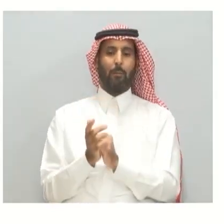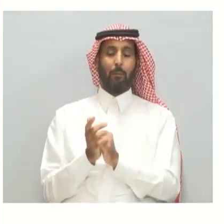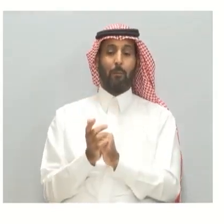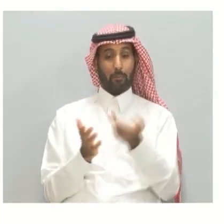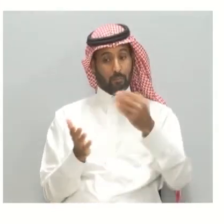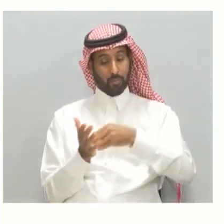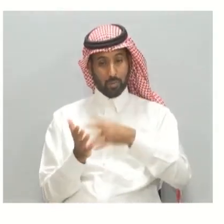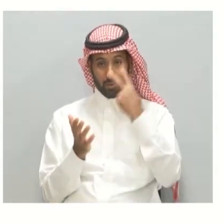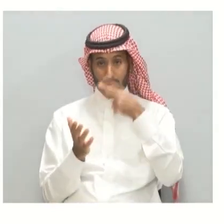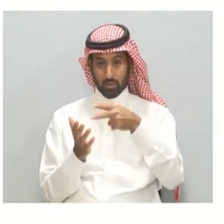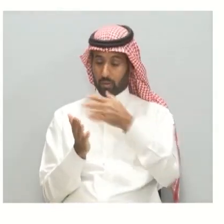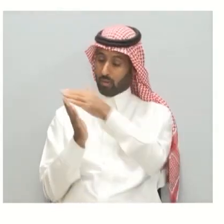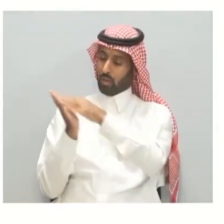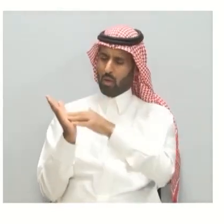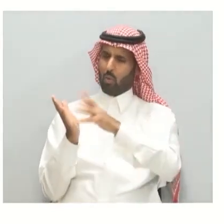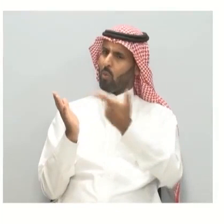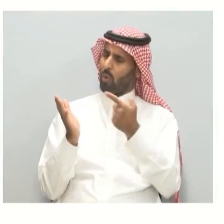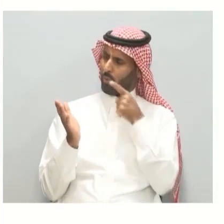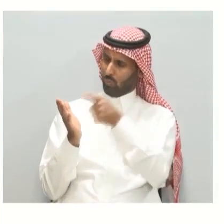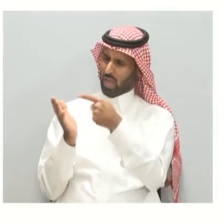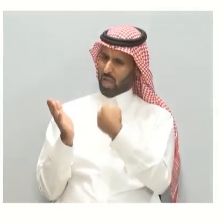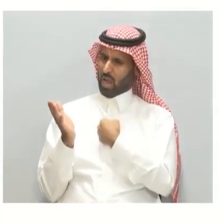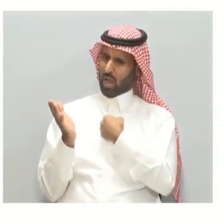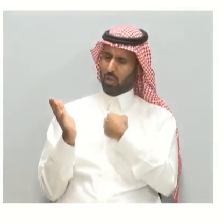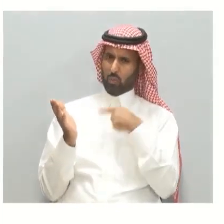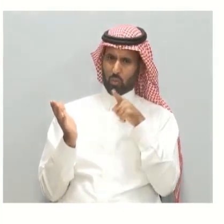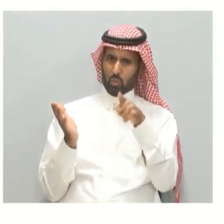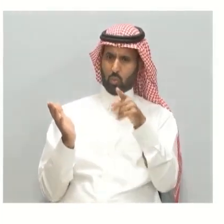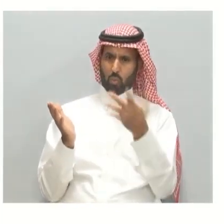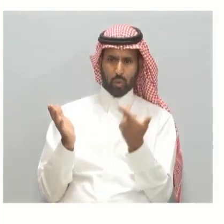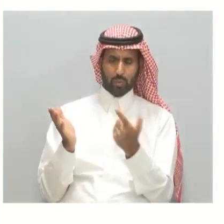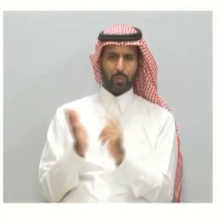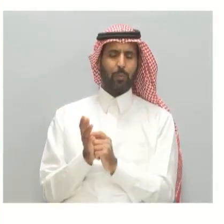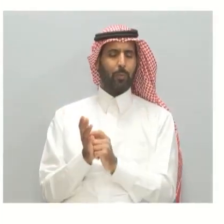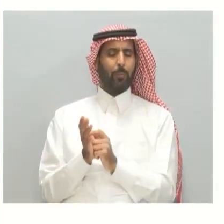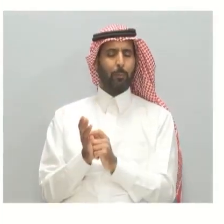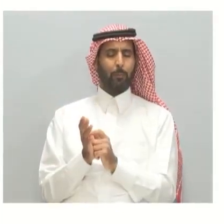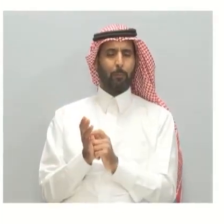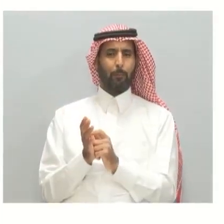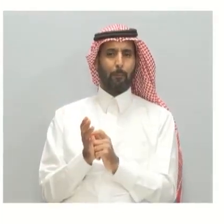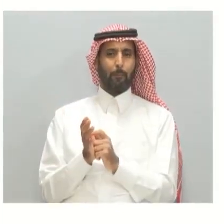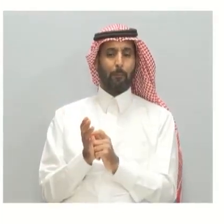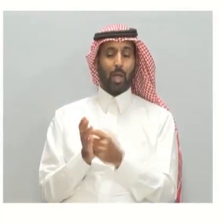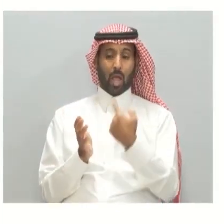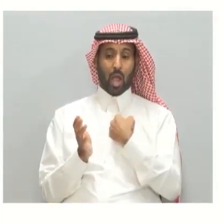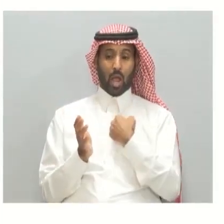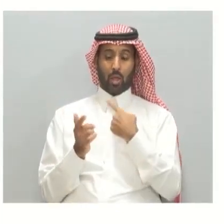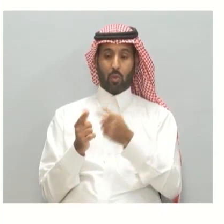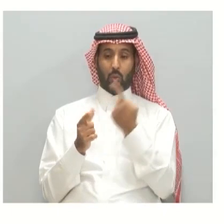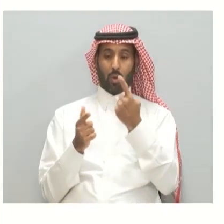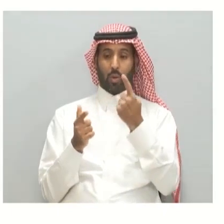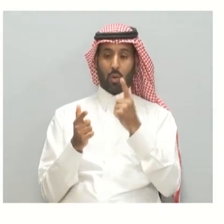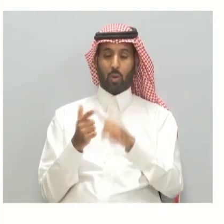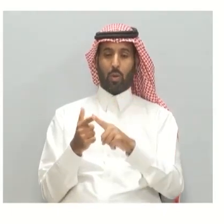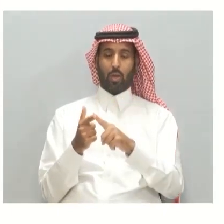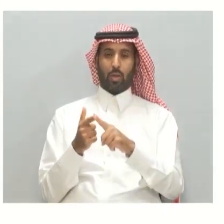Again, look at the essay again and write which person is used in each paragraph. I, you, he or